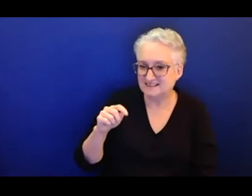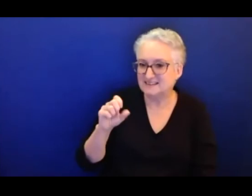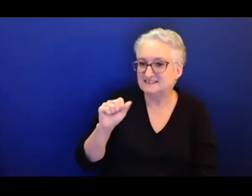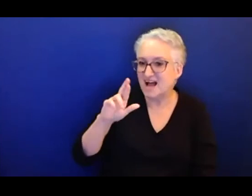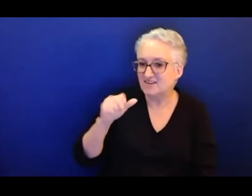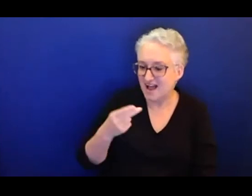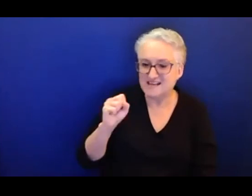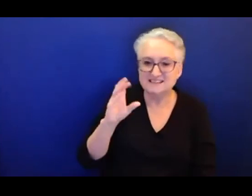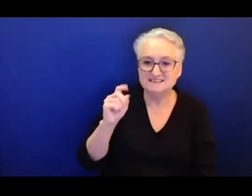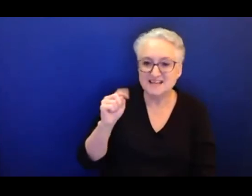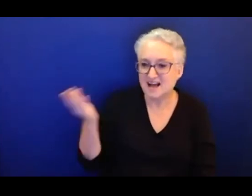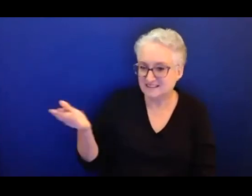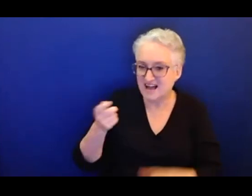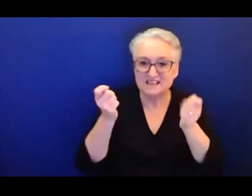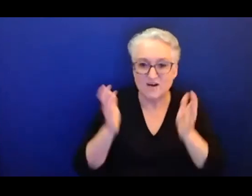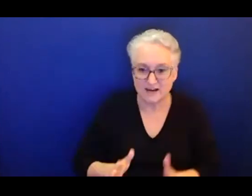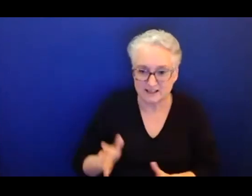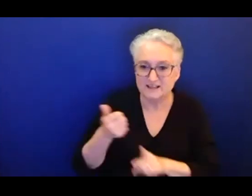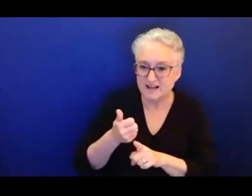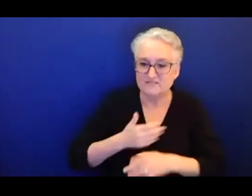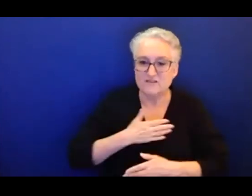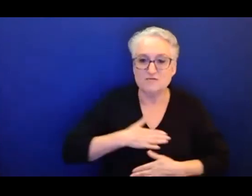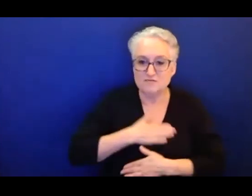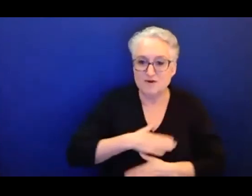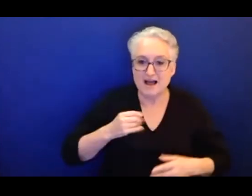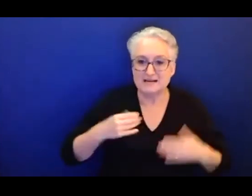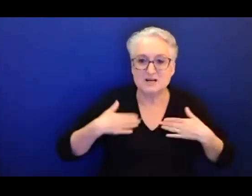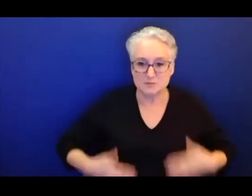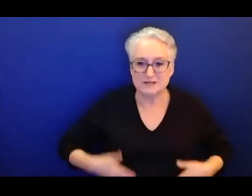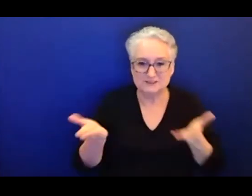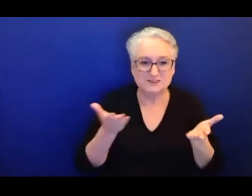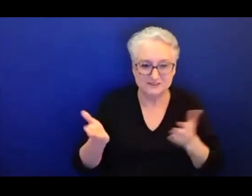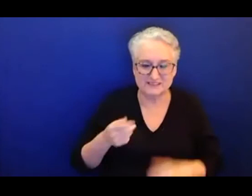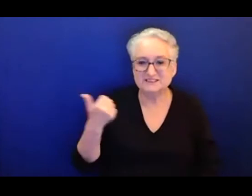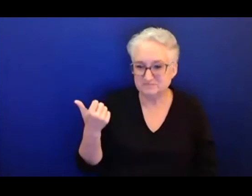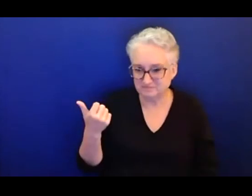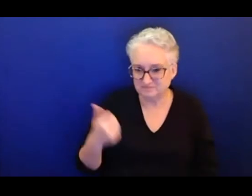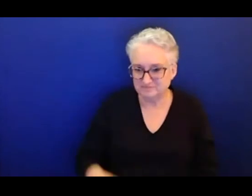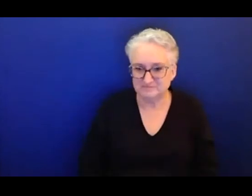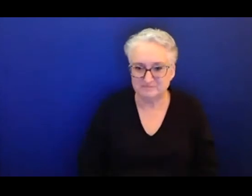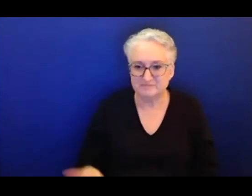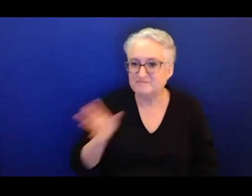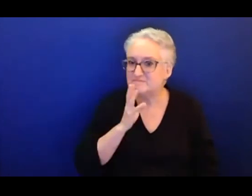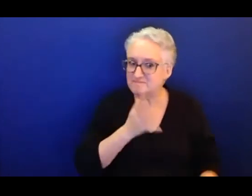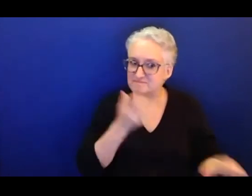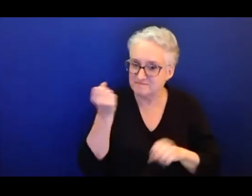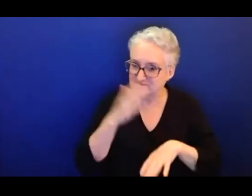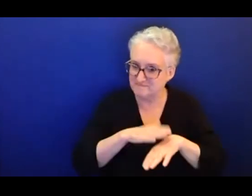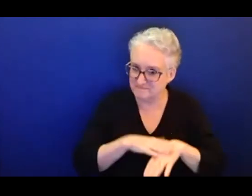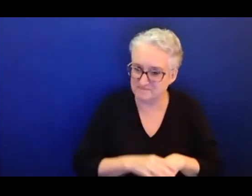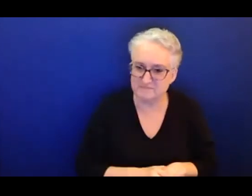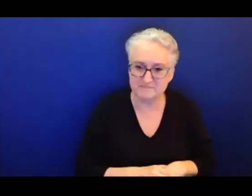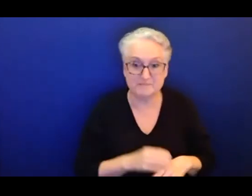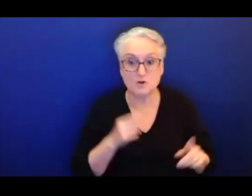Great, thanks so much. So the Department of Recreation and Human Services priorities are to develop programs and services that promote youth